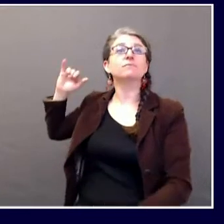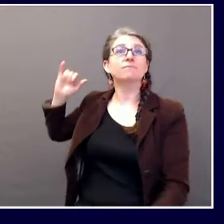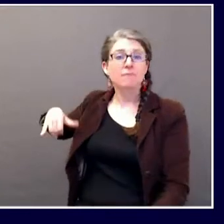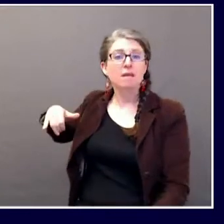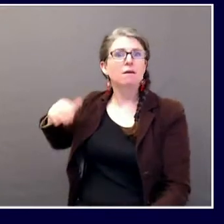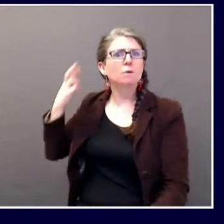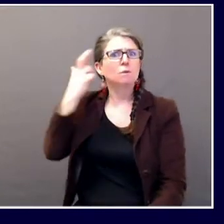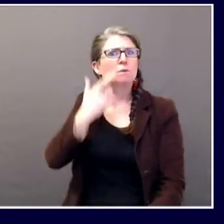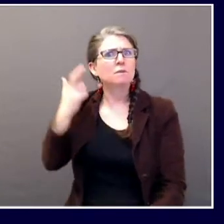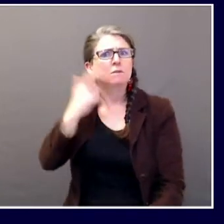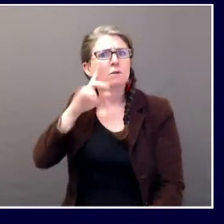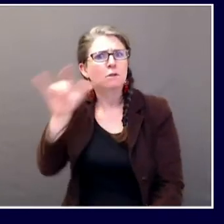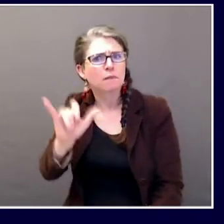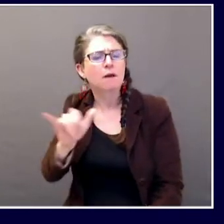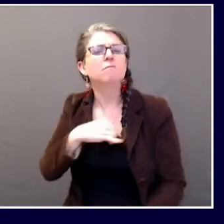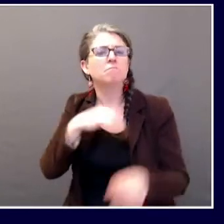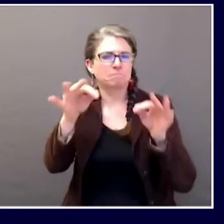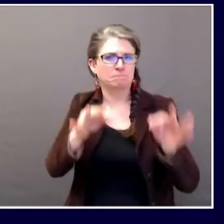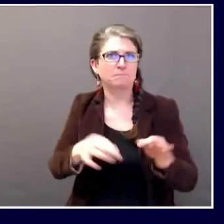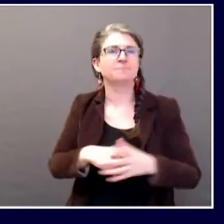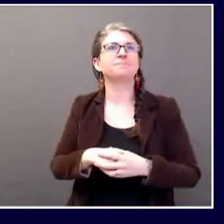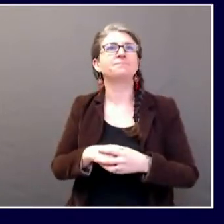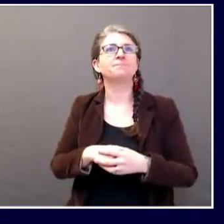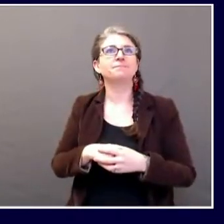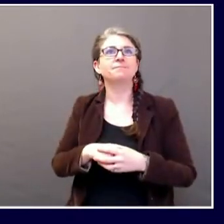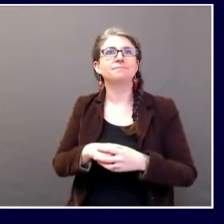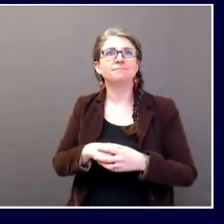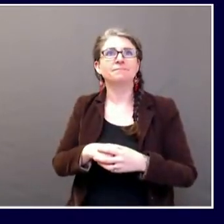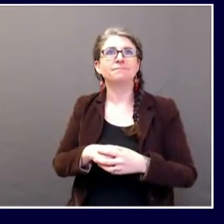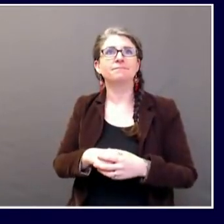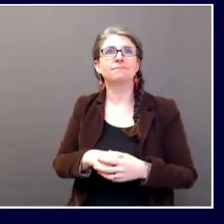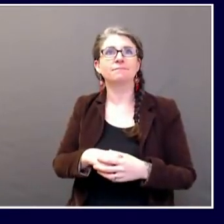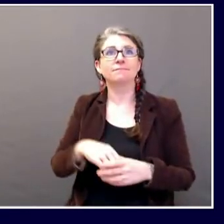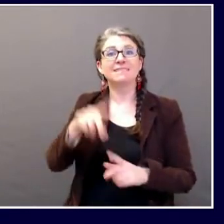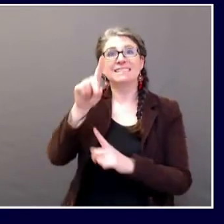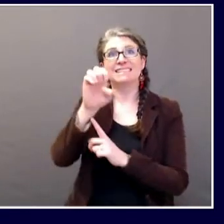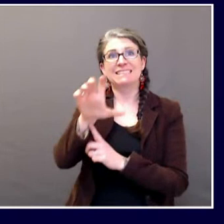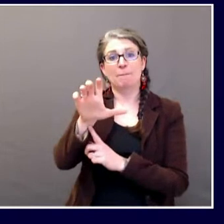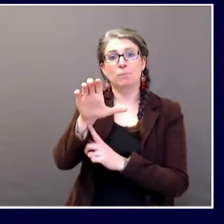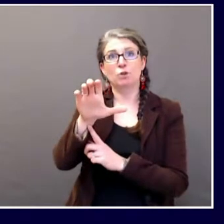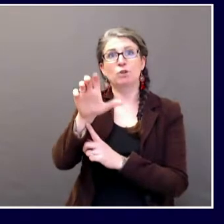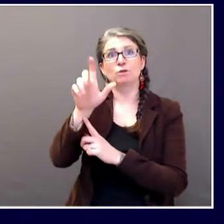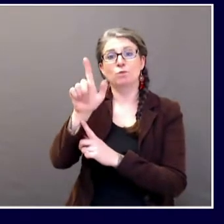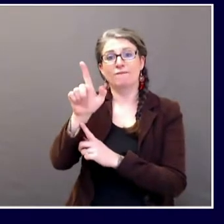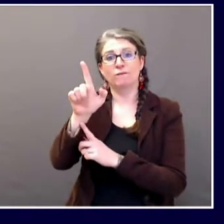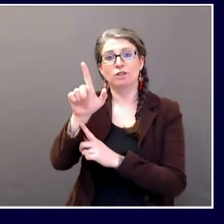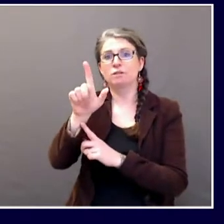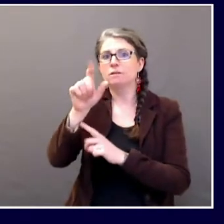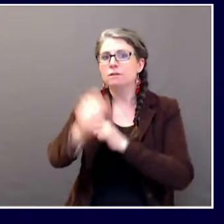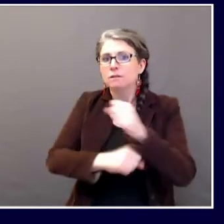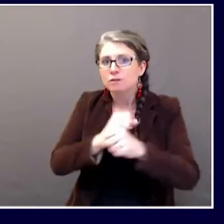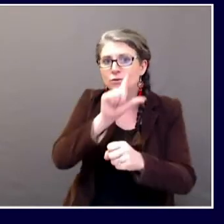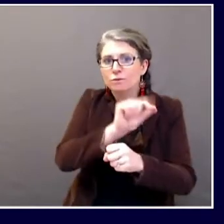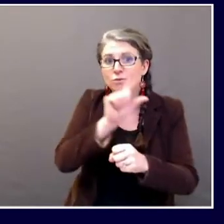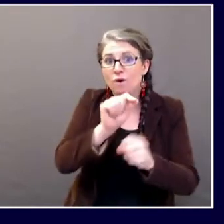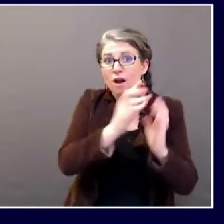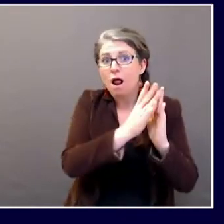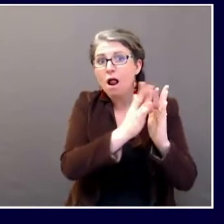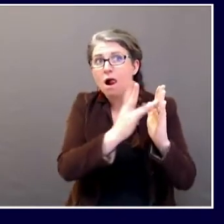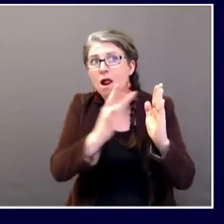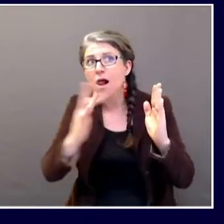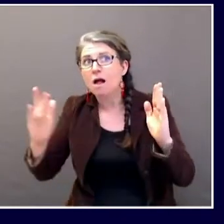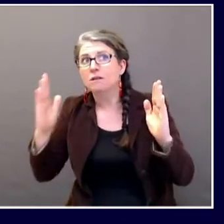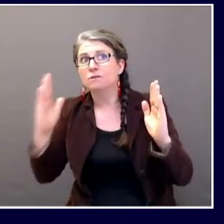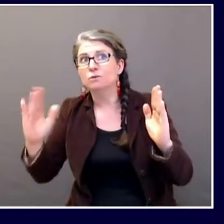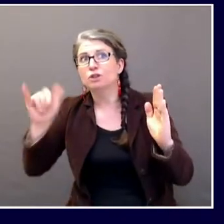process, the date of death ranges from December 21st, 2020 through January